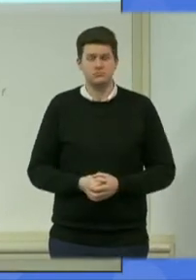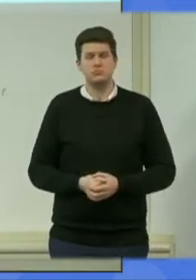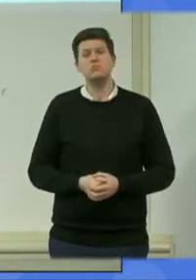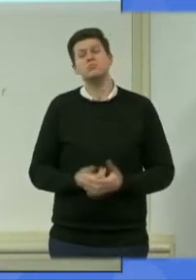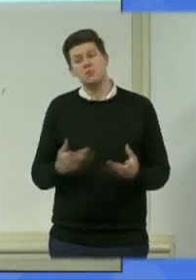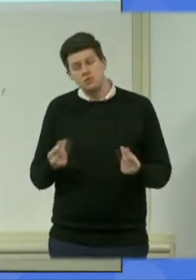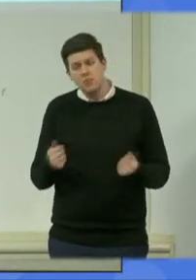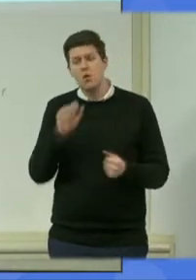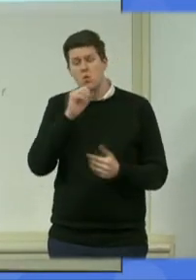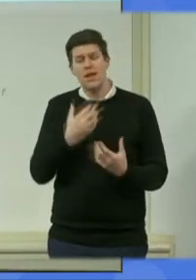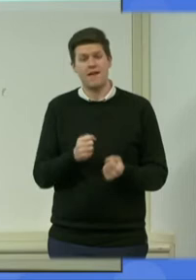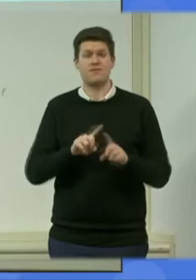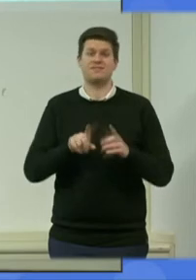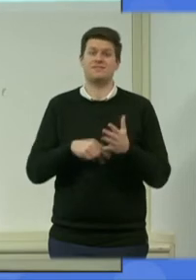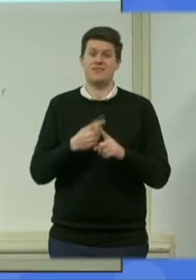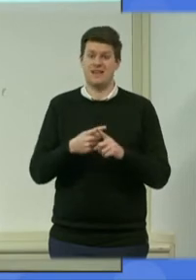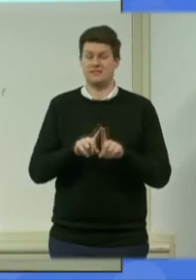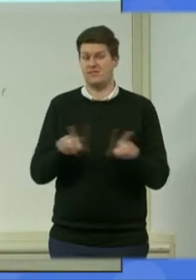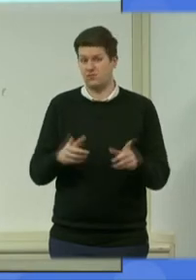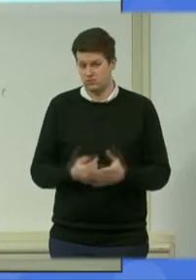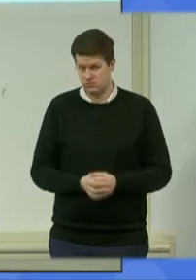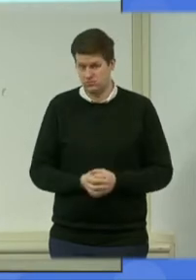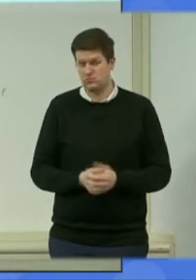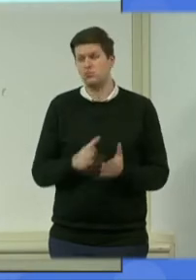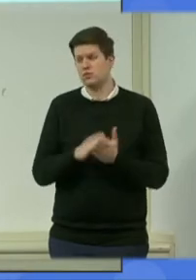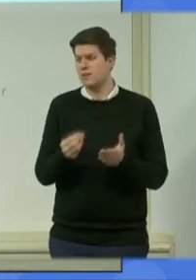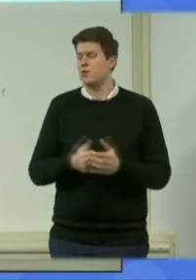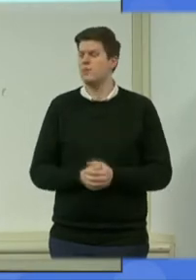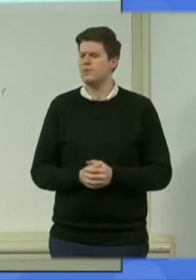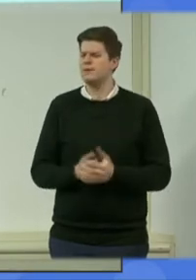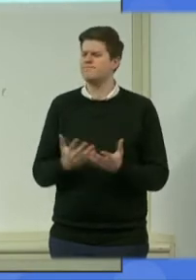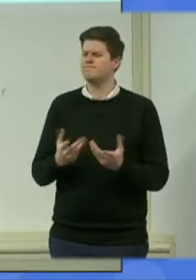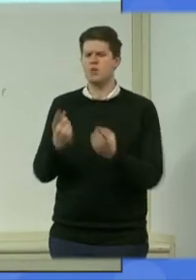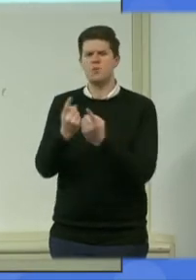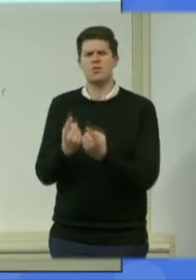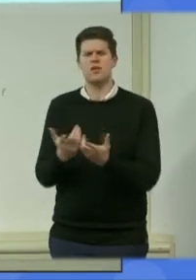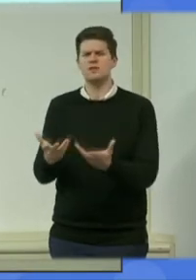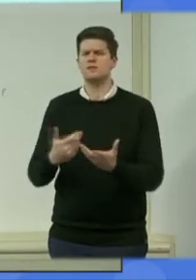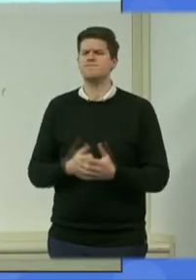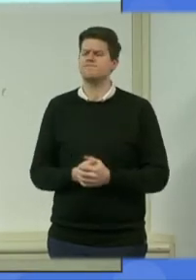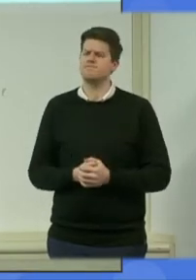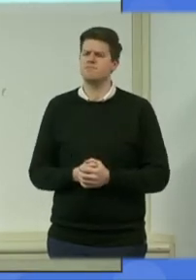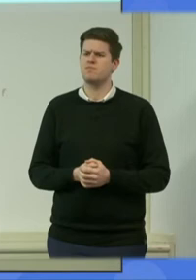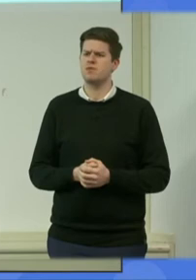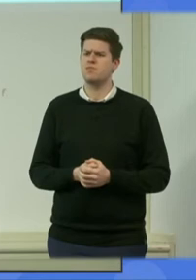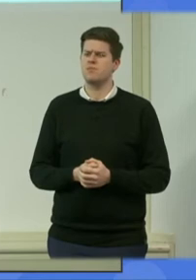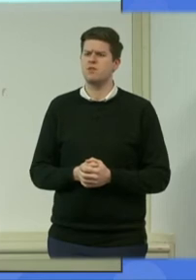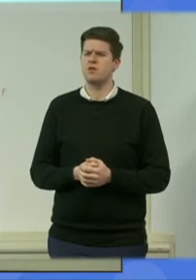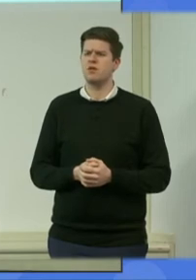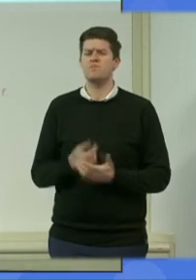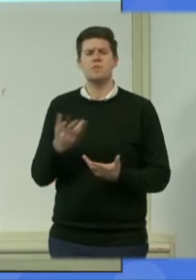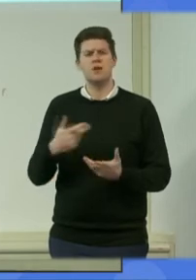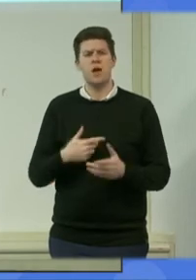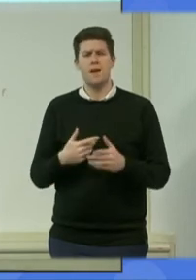So for example, if there are goods or items that have bad things attached to them, like cost to wider society, so